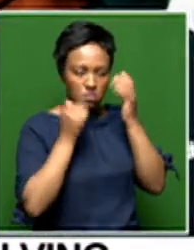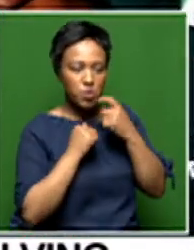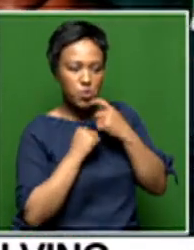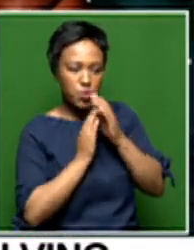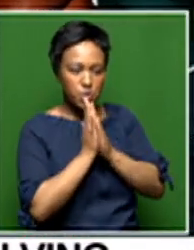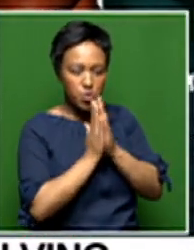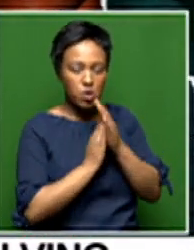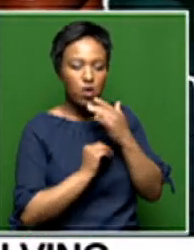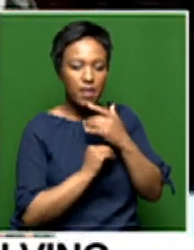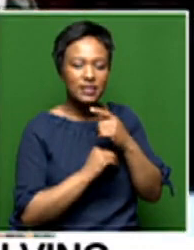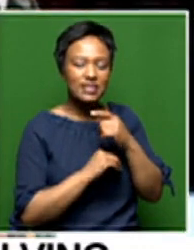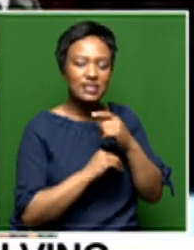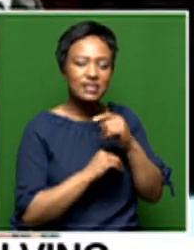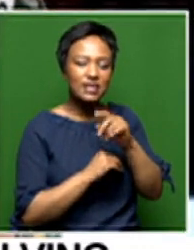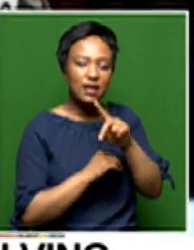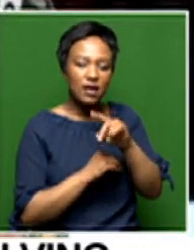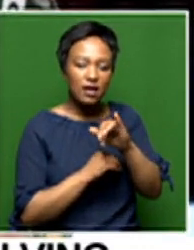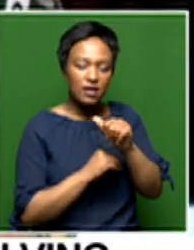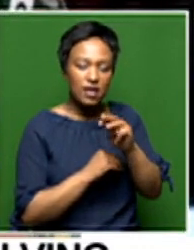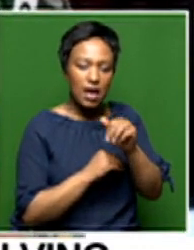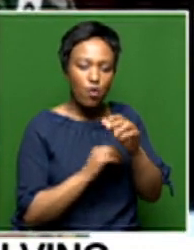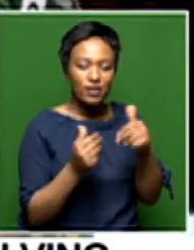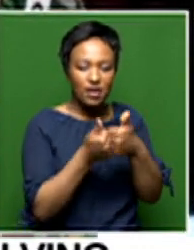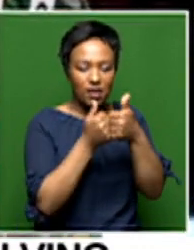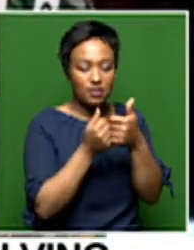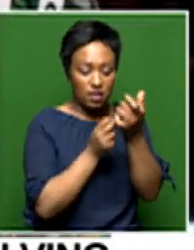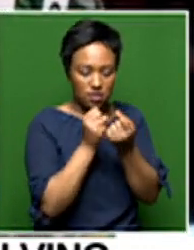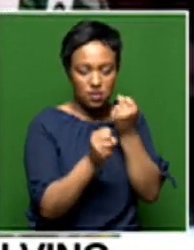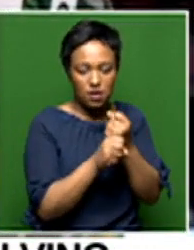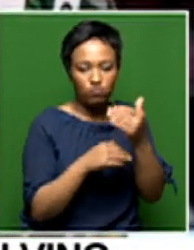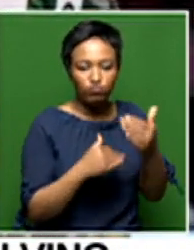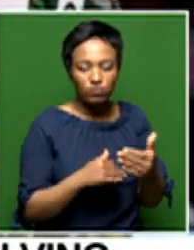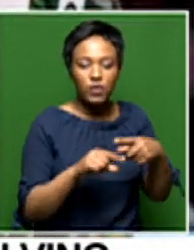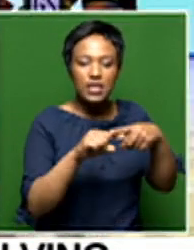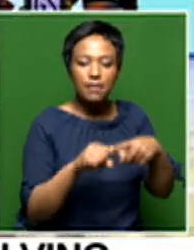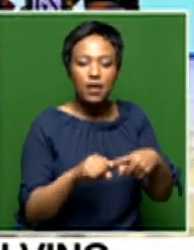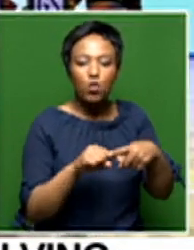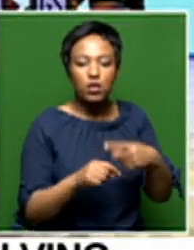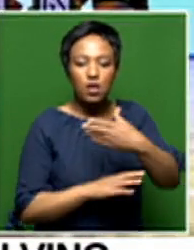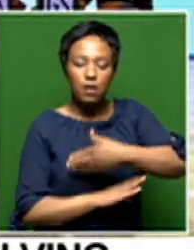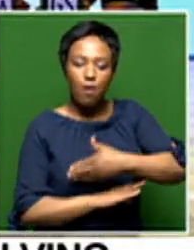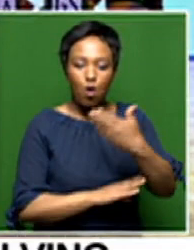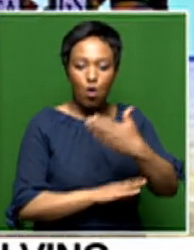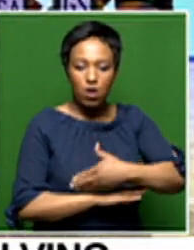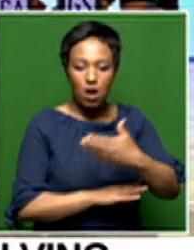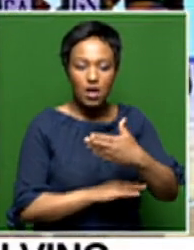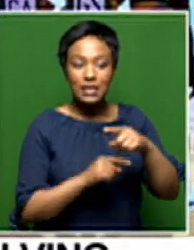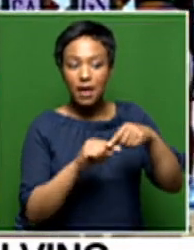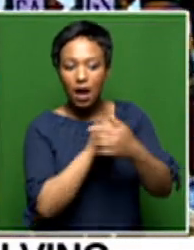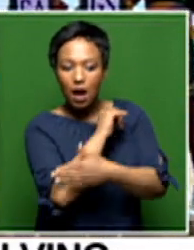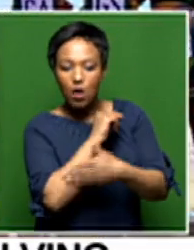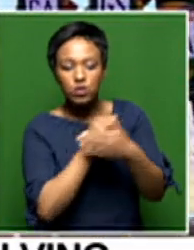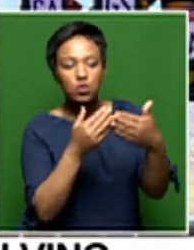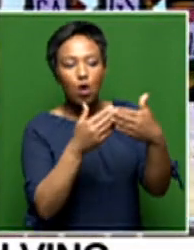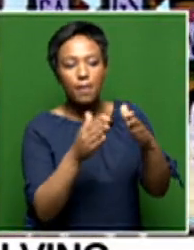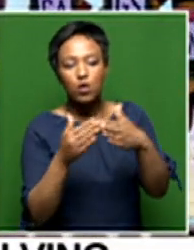on hosting the Diamond Challenge in this year in December. However, it will be controlled by the borders that are open, the countries that has opened their borders.